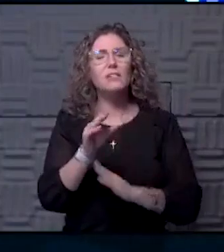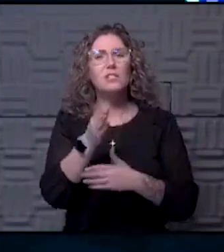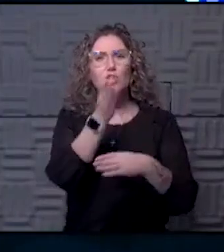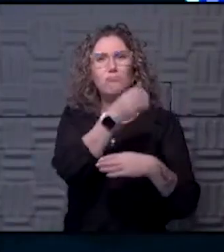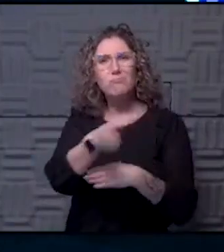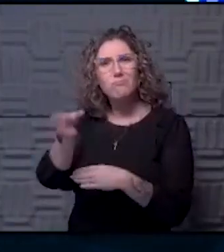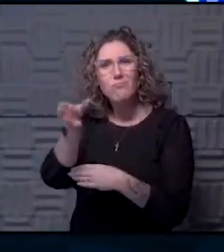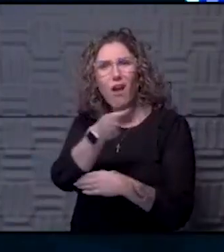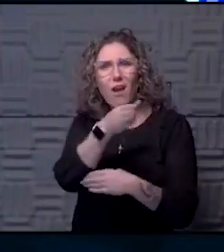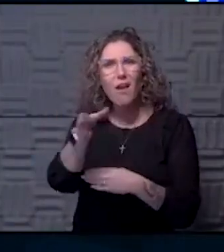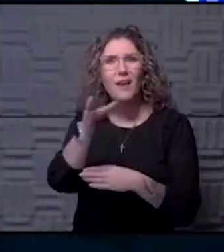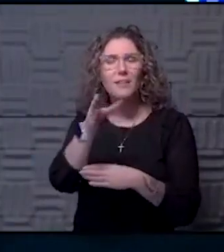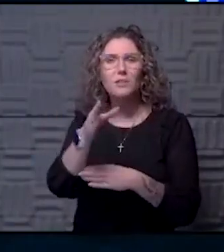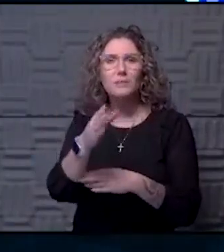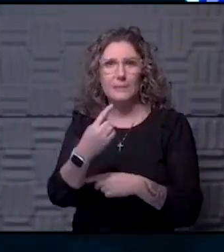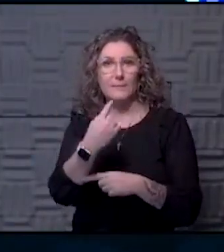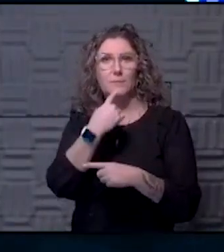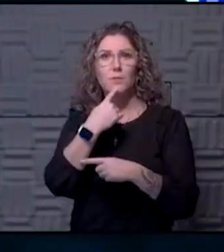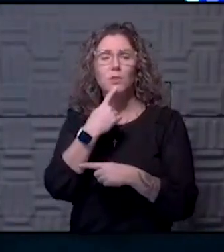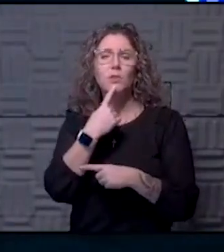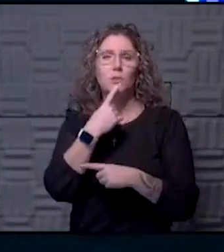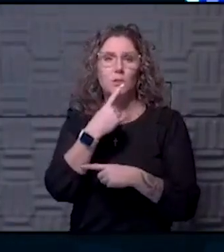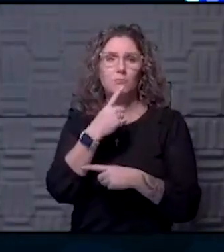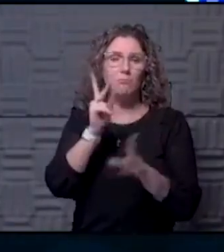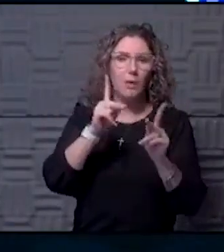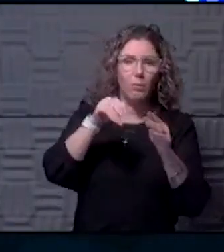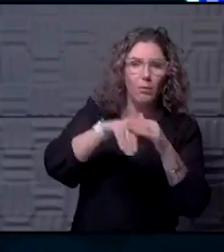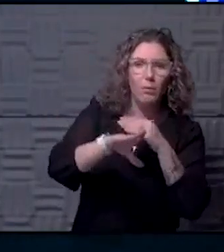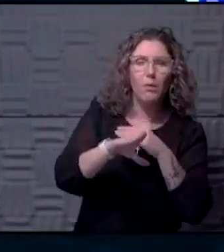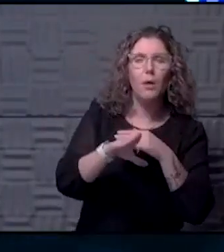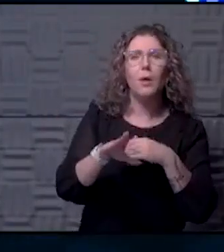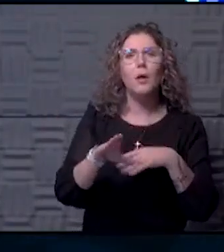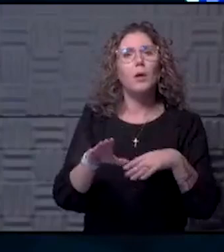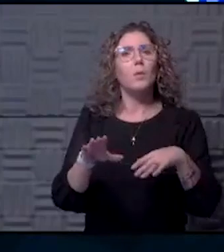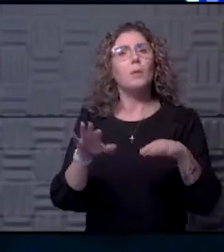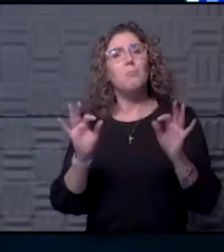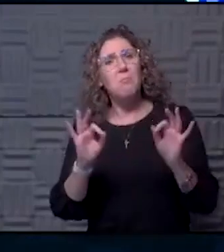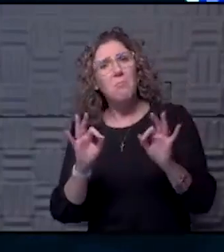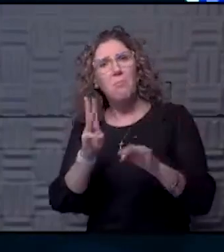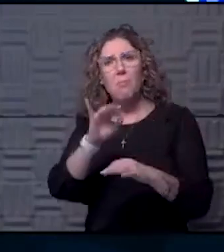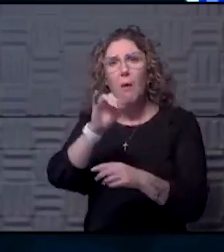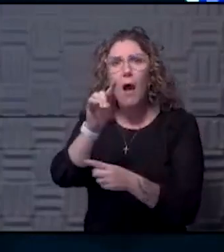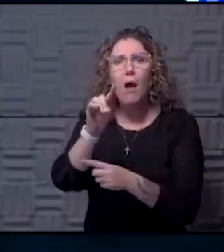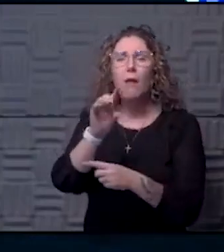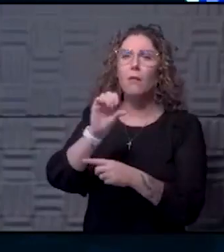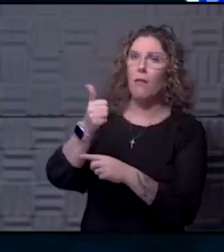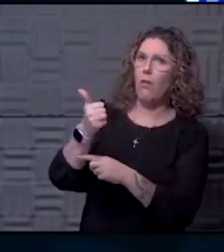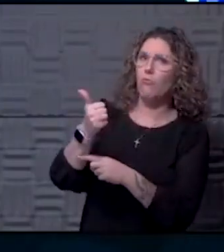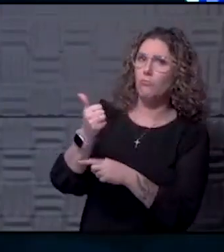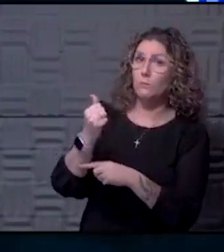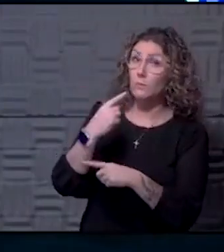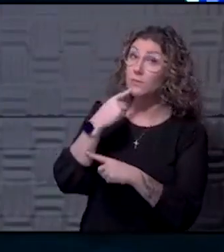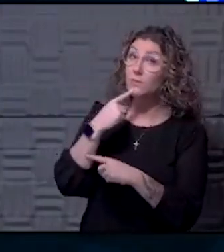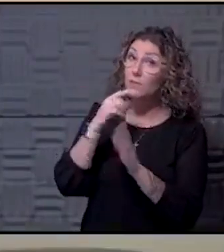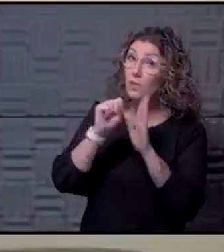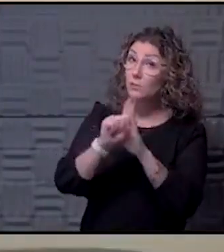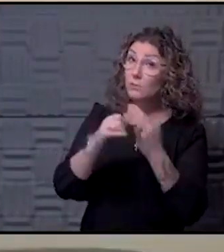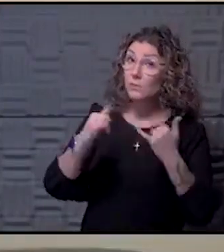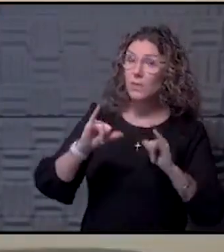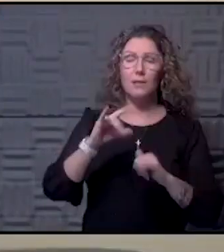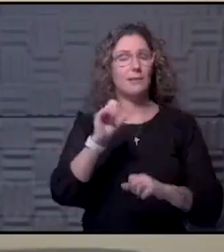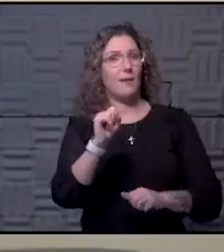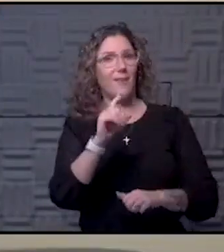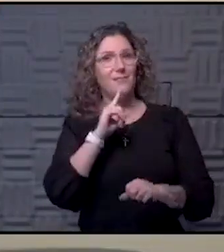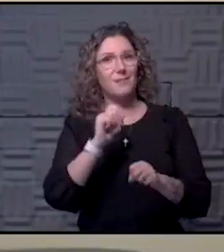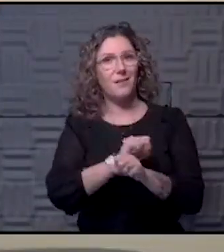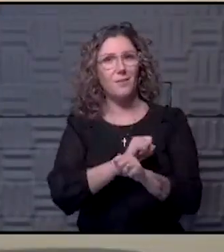of severity? Are some people coming with mild symptoms and some others still coming with very severe? Yeah, absolutely. Just